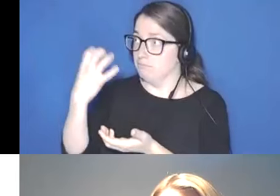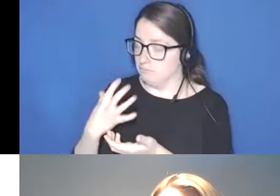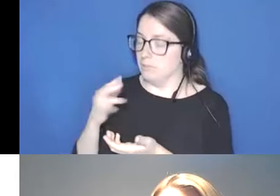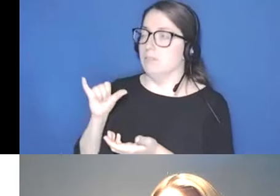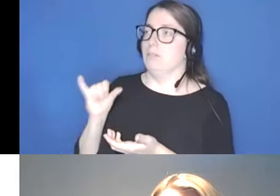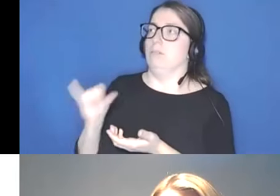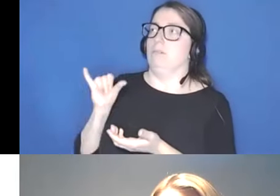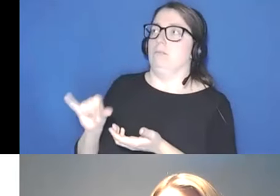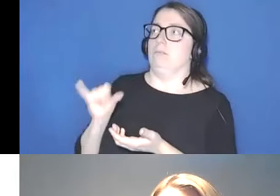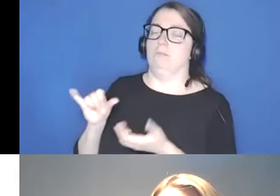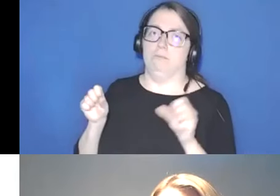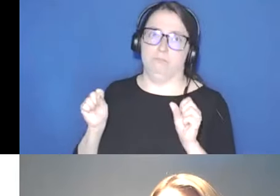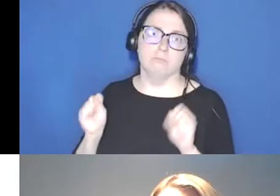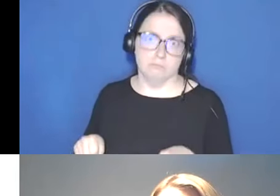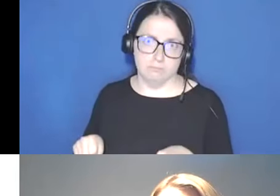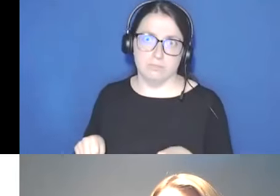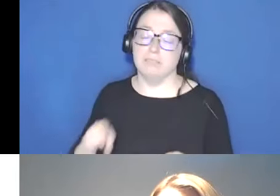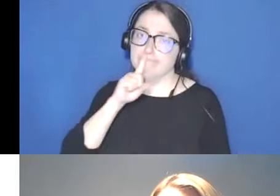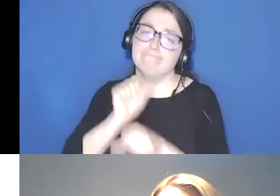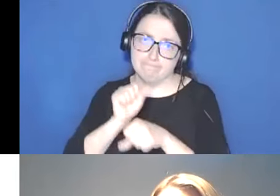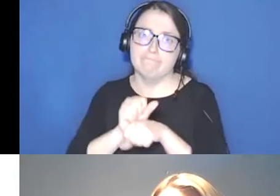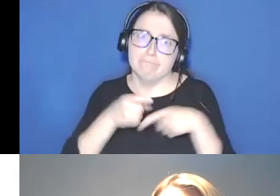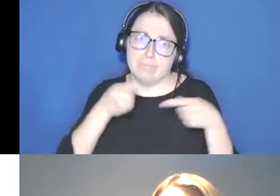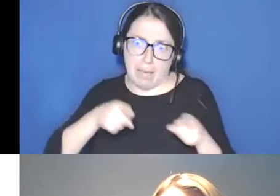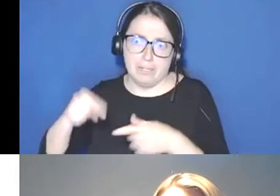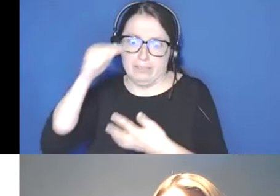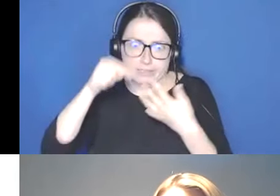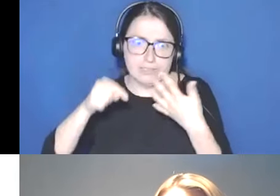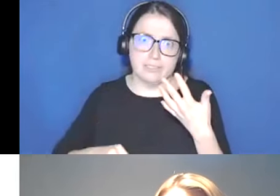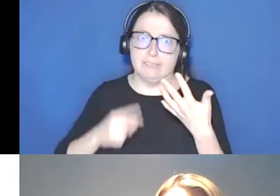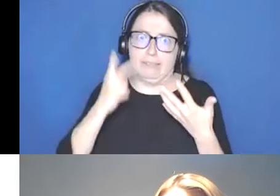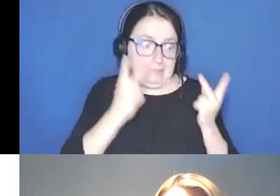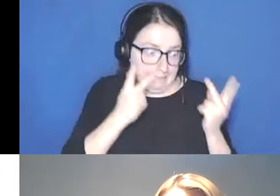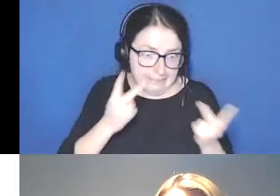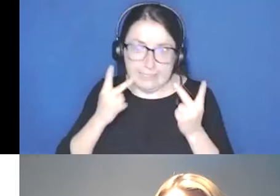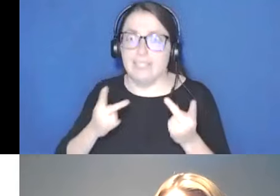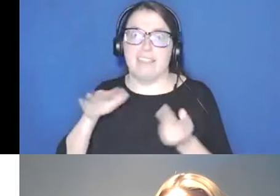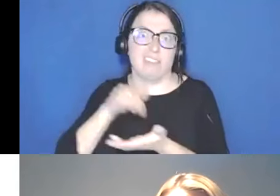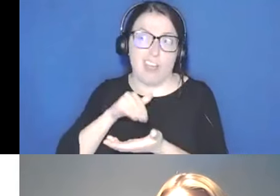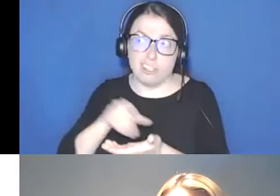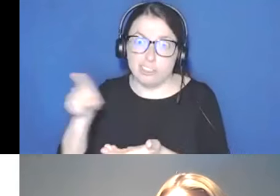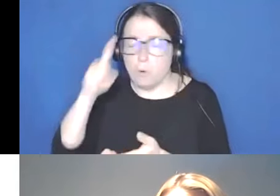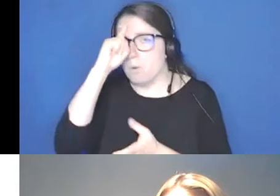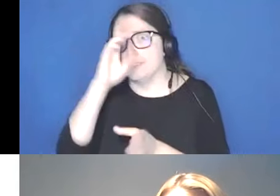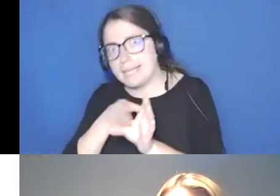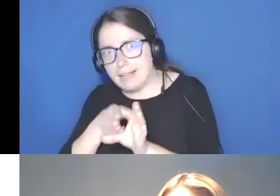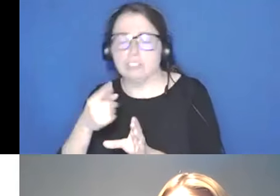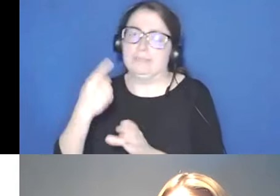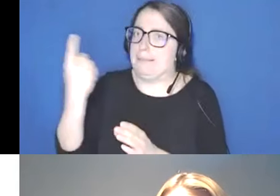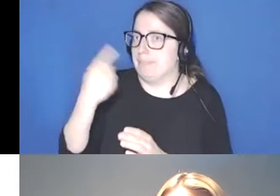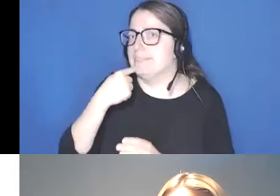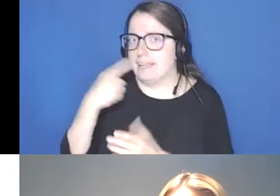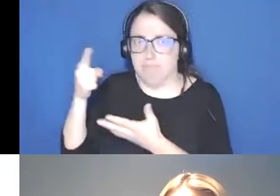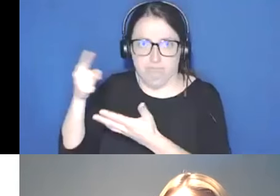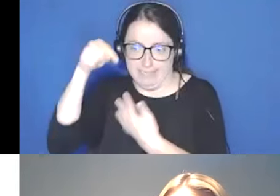this is what's going on. And yeah, this is what we're seeing. And this is what the doctor or the psychologist is stating.